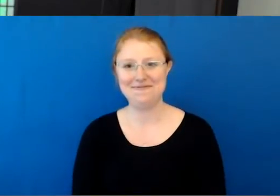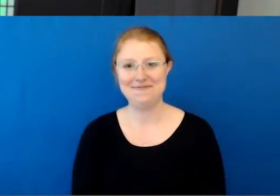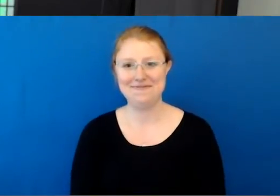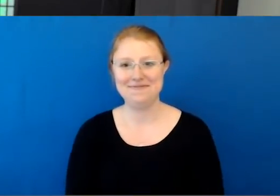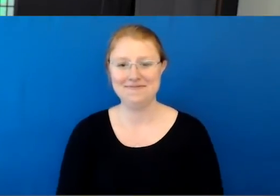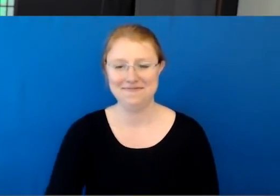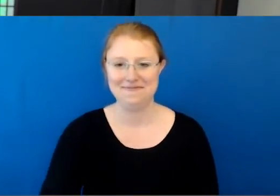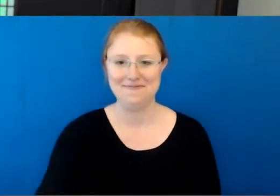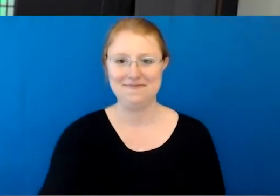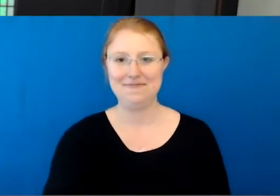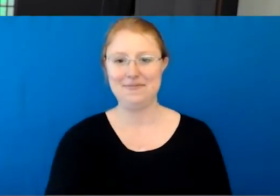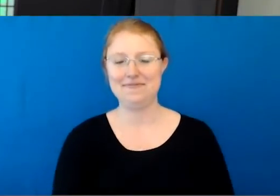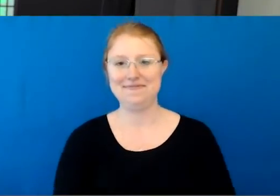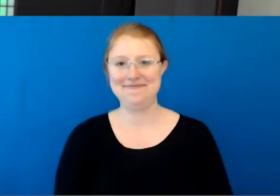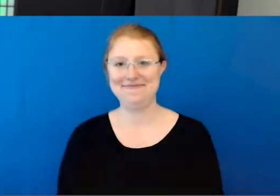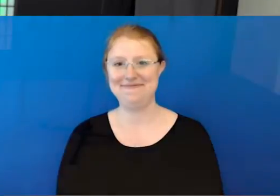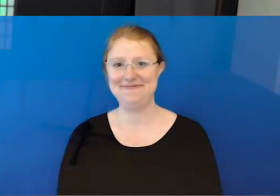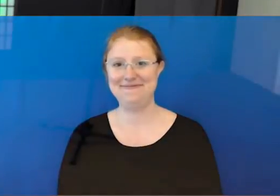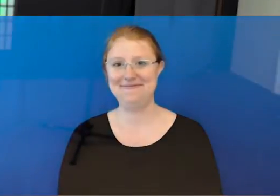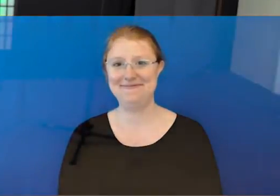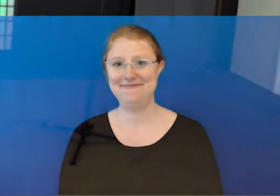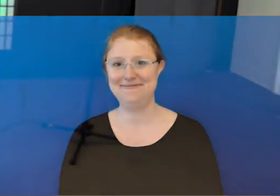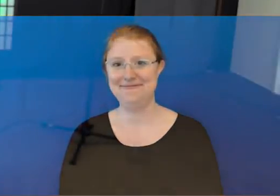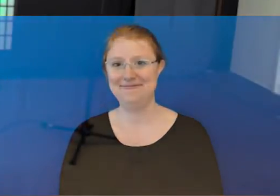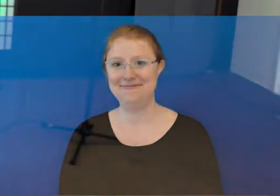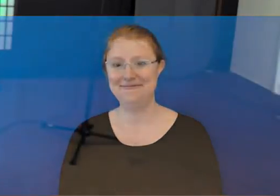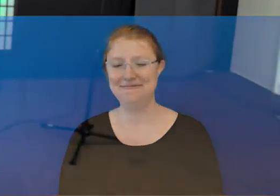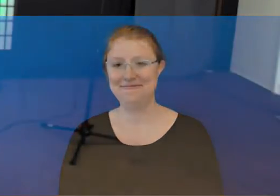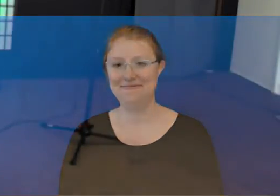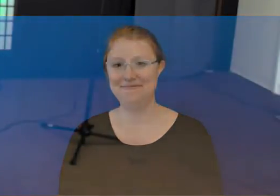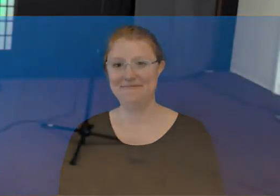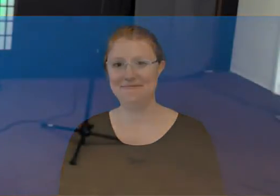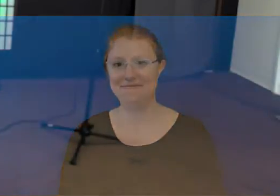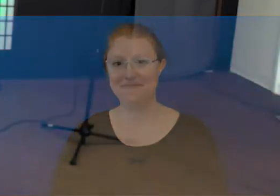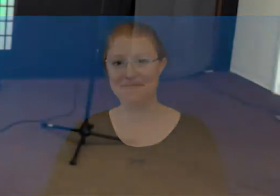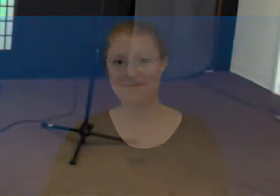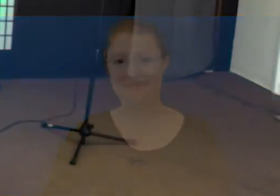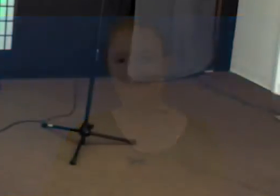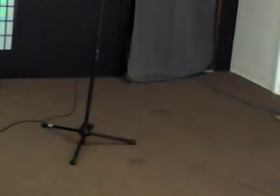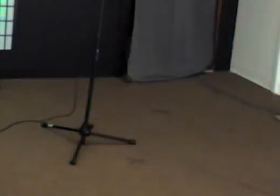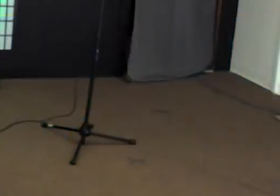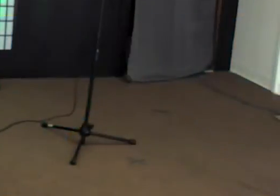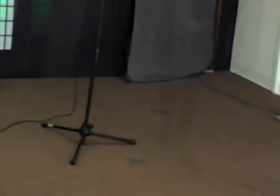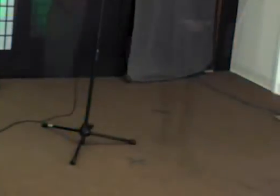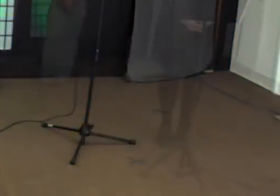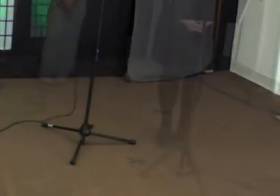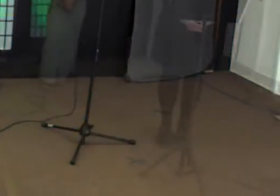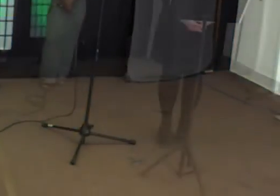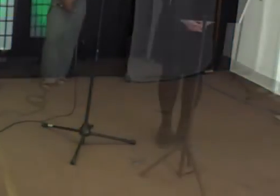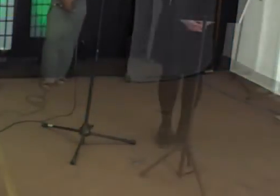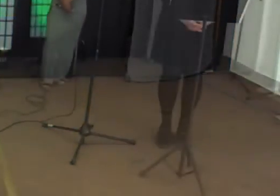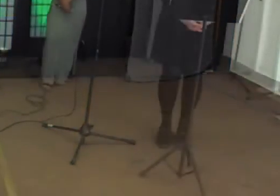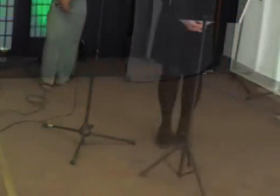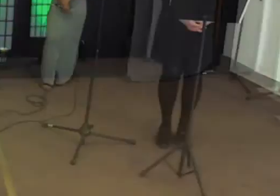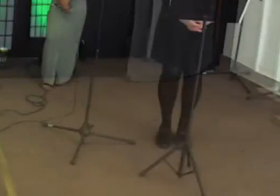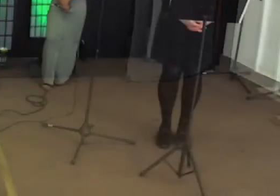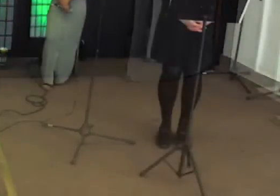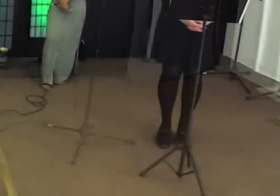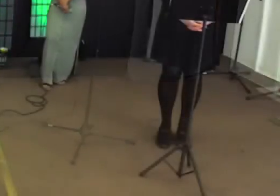service today in just a moment. Love you. Can't wait to see you all back here in church again. Amen and